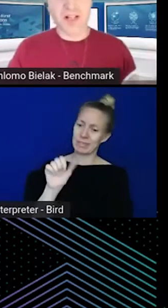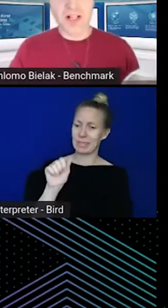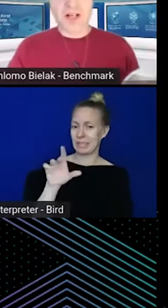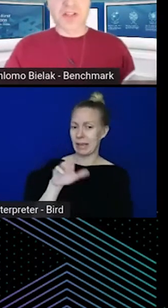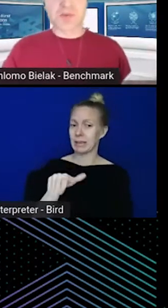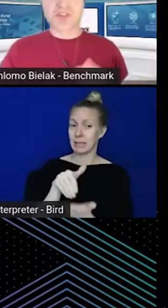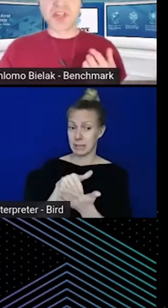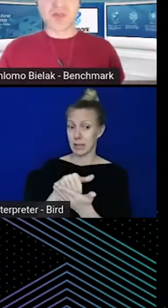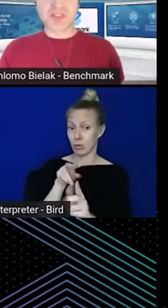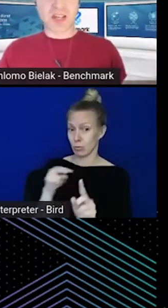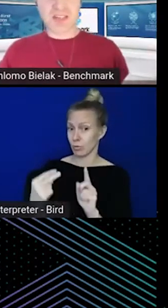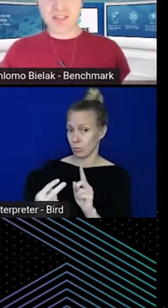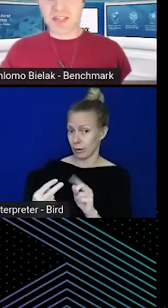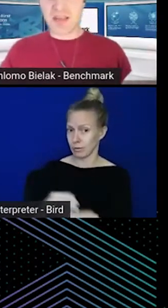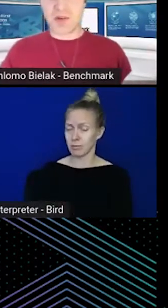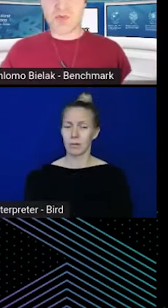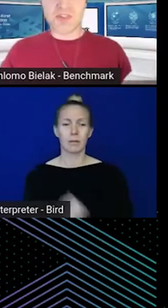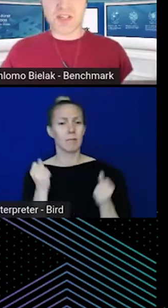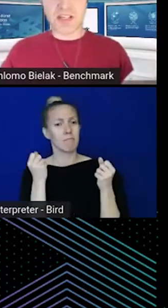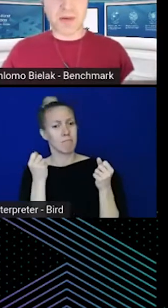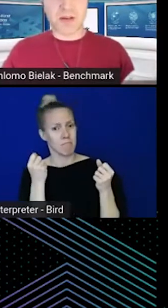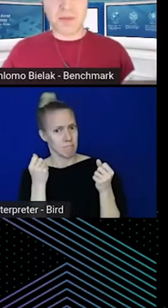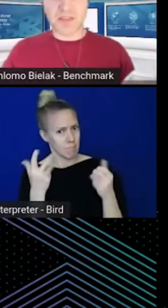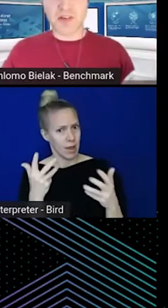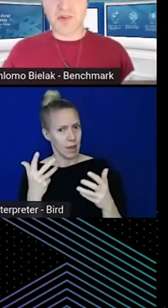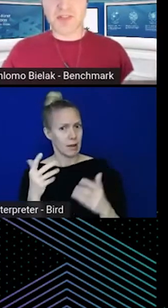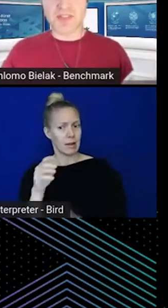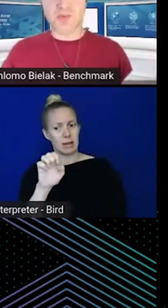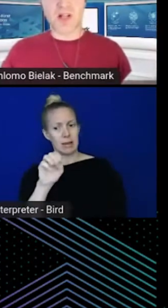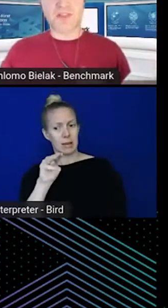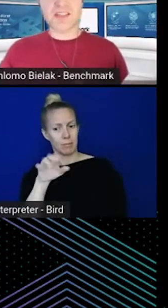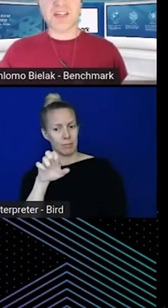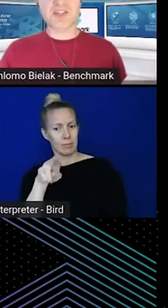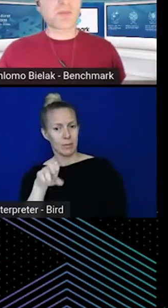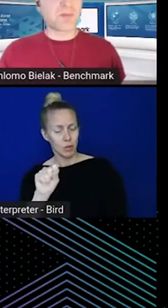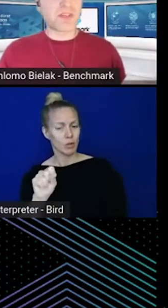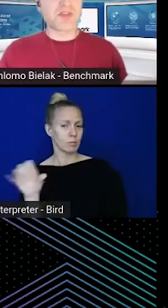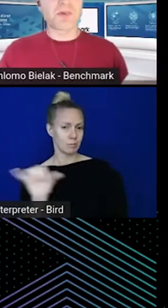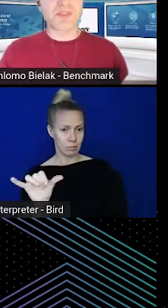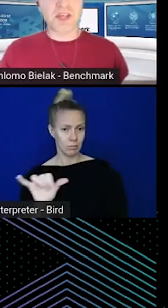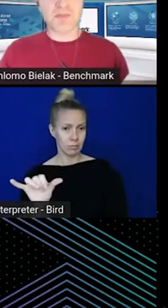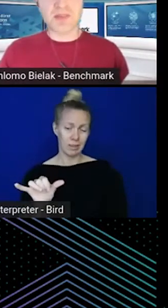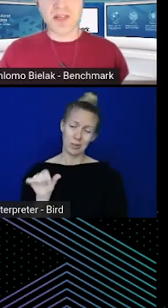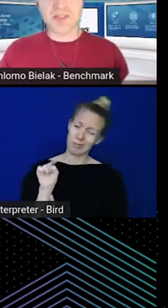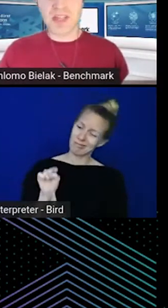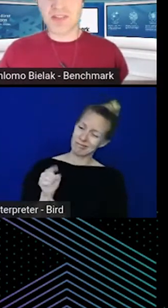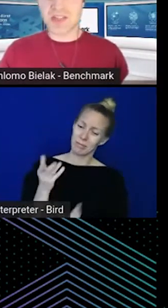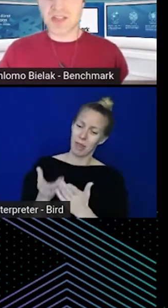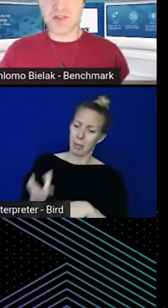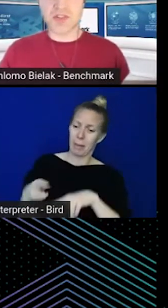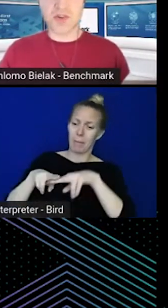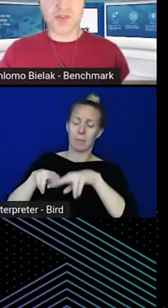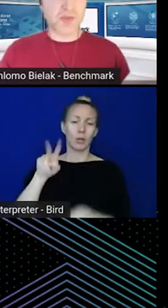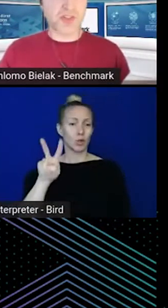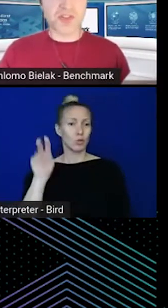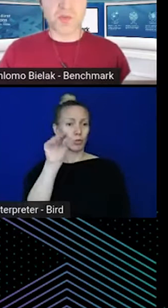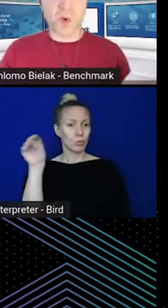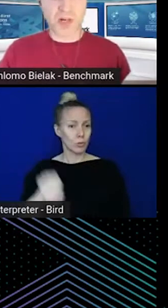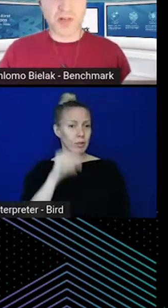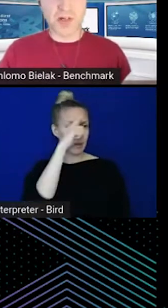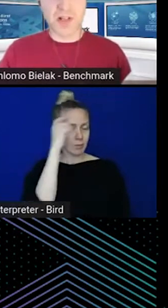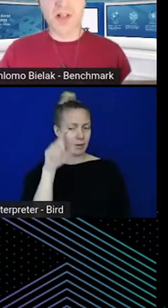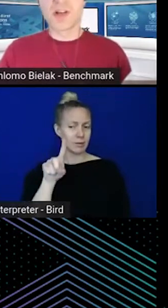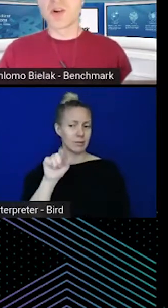as well. There was new studies that came out recently about a month ago that said, well, that's actually probably 2% because data centers also